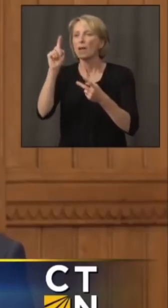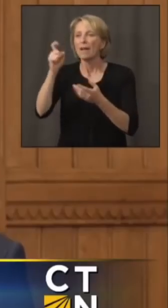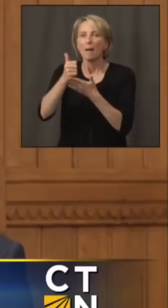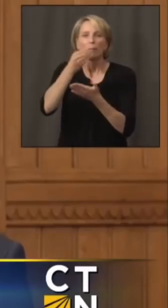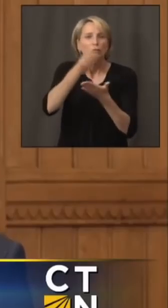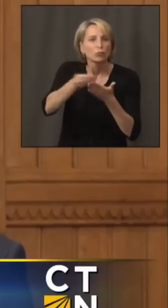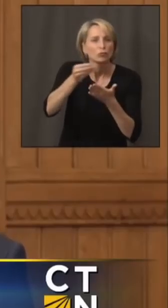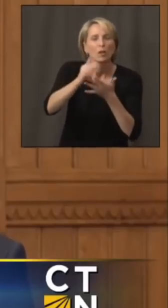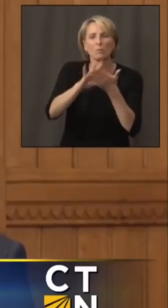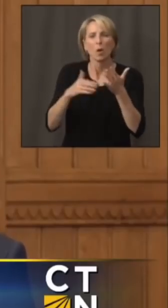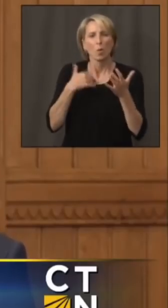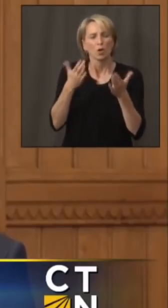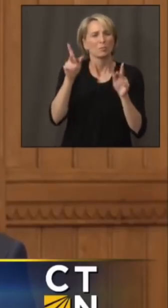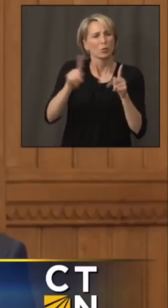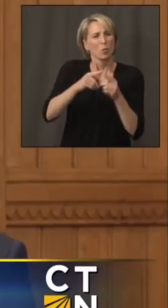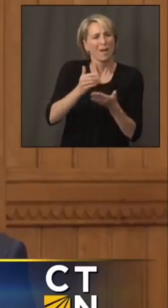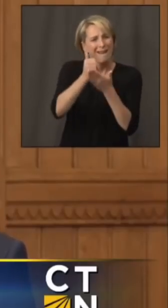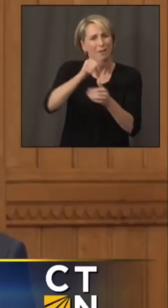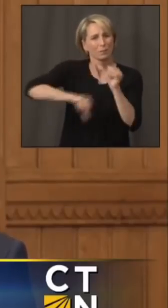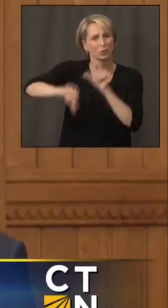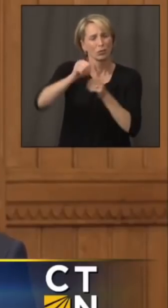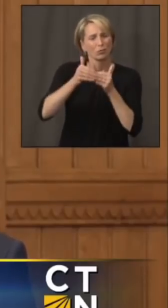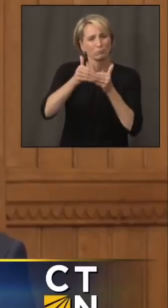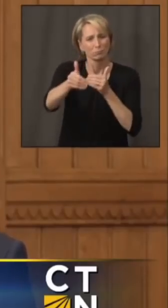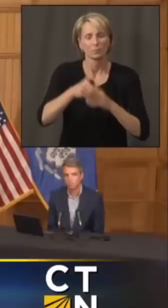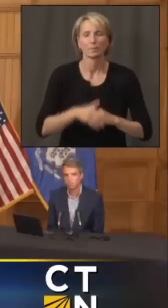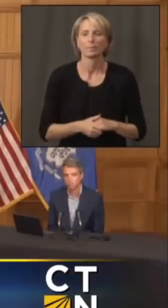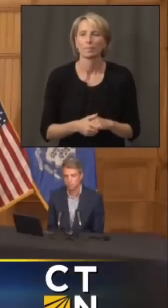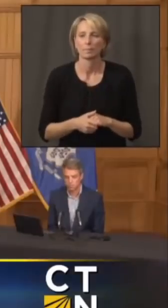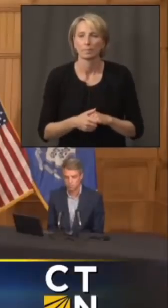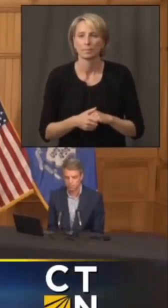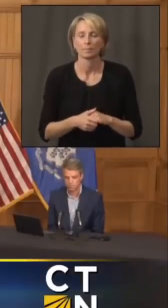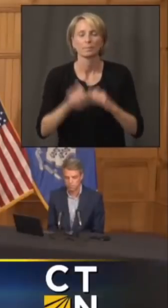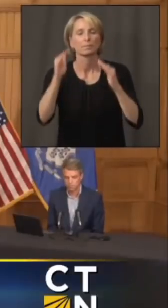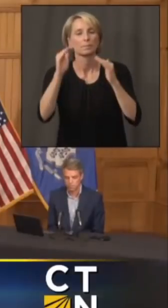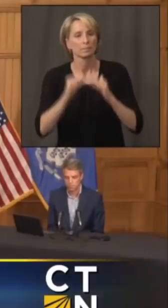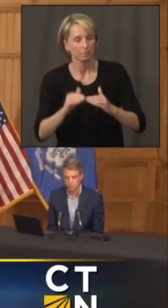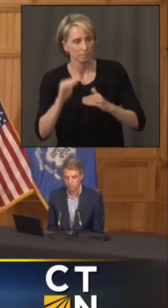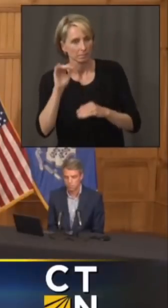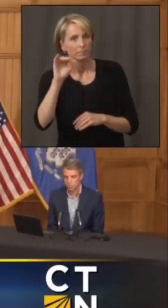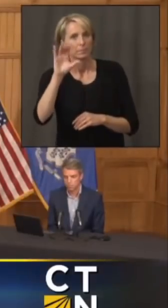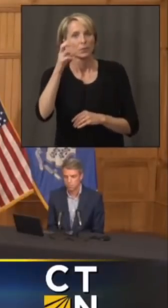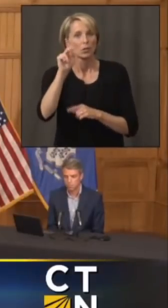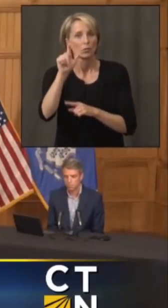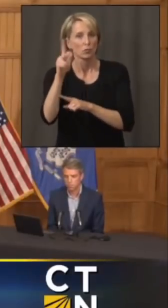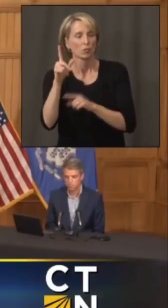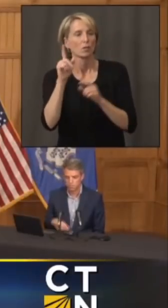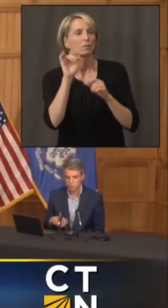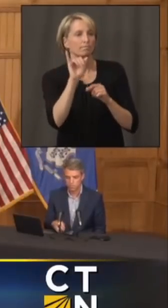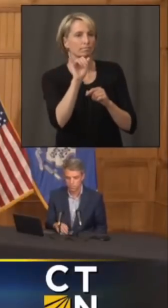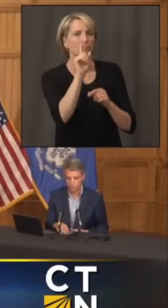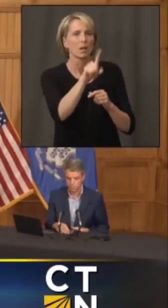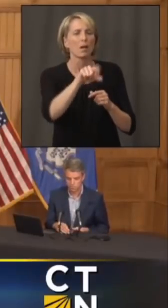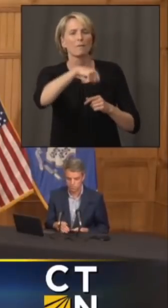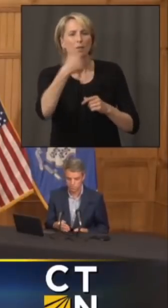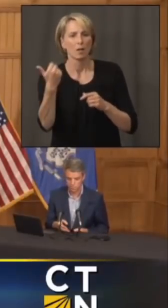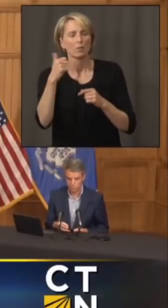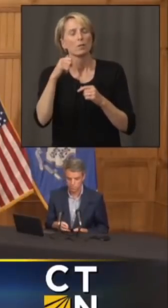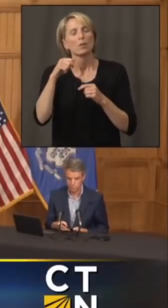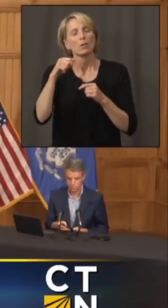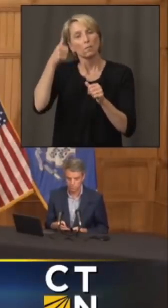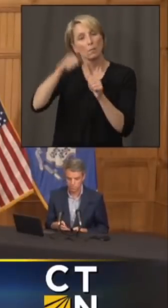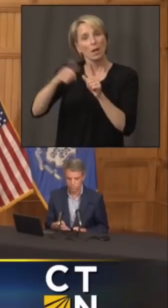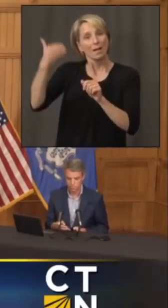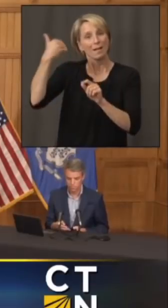that needs a little extra help right now. Got it. Then also on schools, last month the guidance came out encouraging schools to